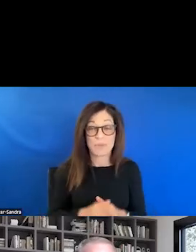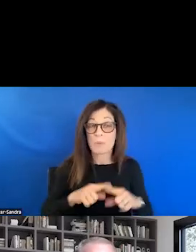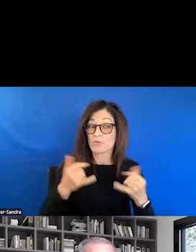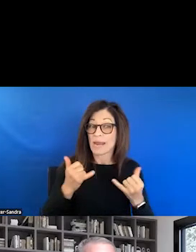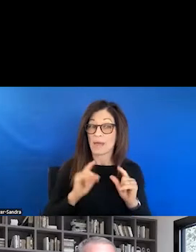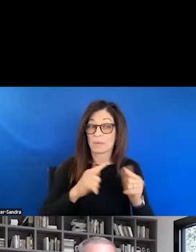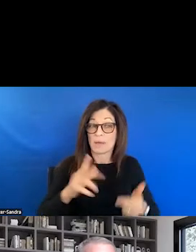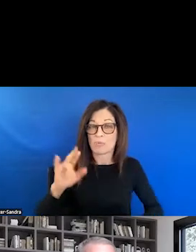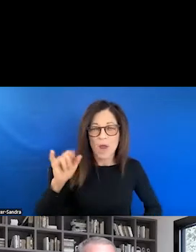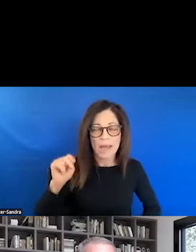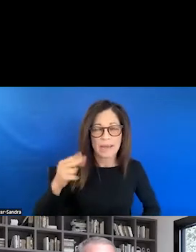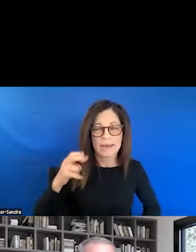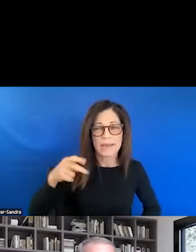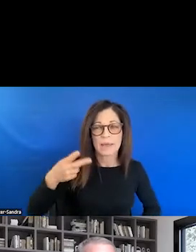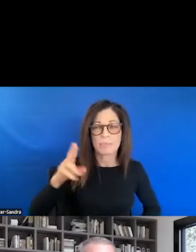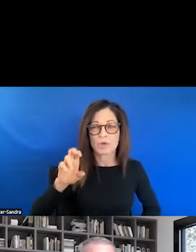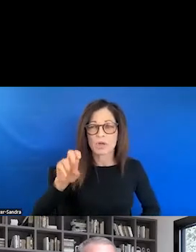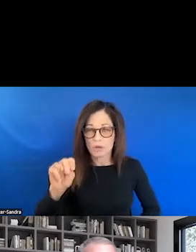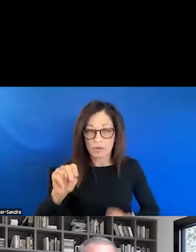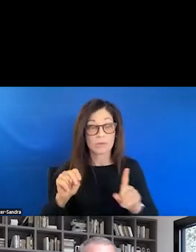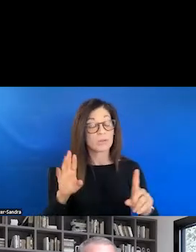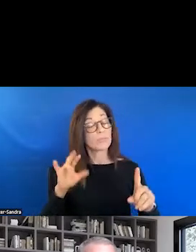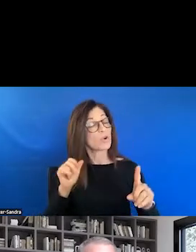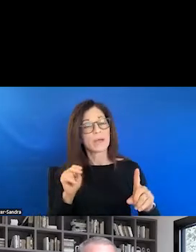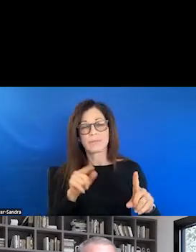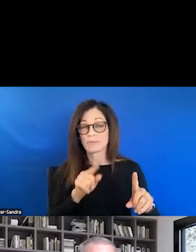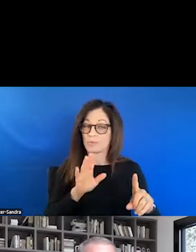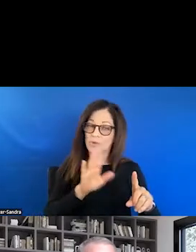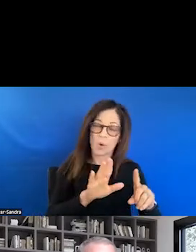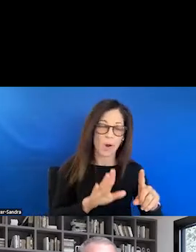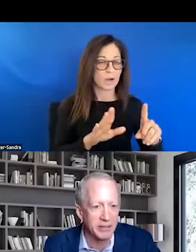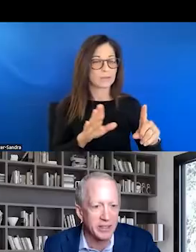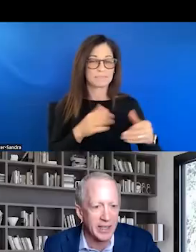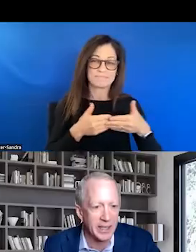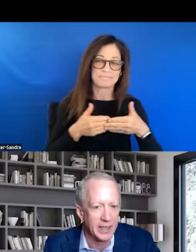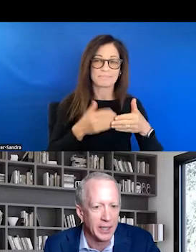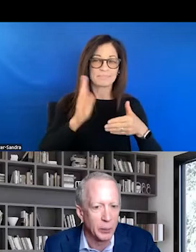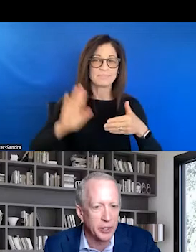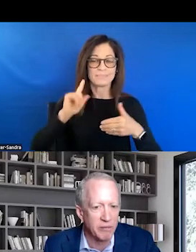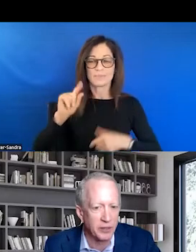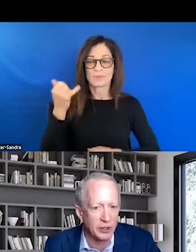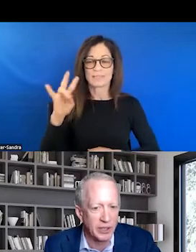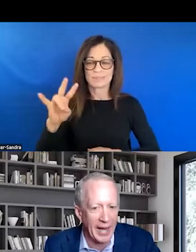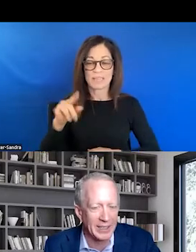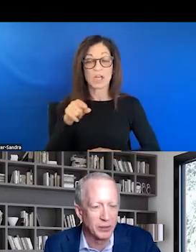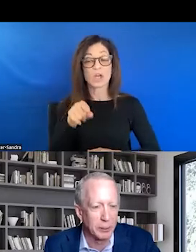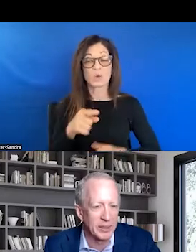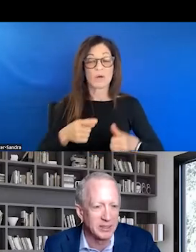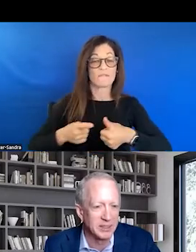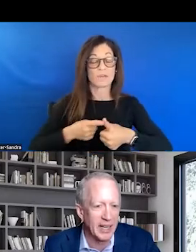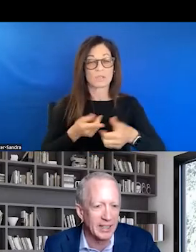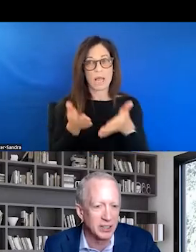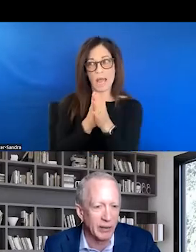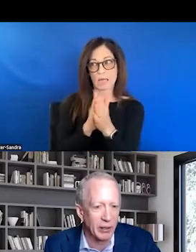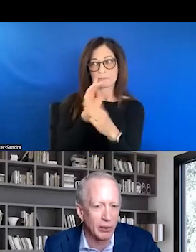Brian Hepburn. Brian, this very much was your brainchild back in 2017 when you first asked for a